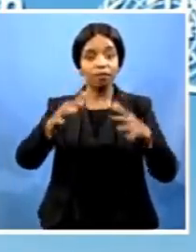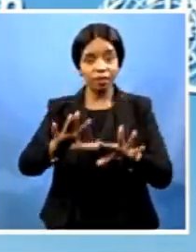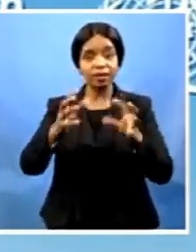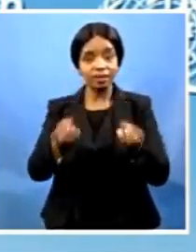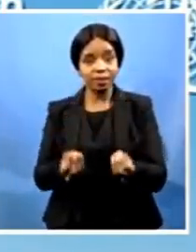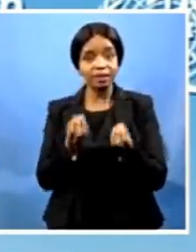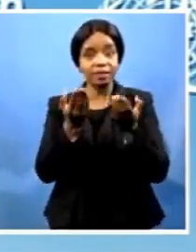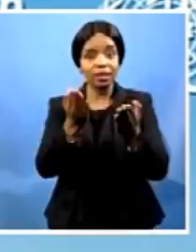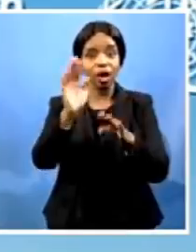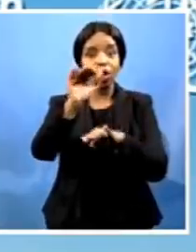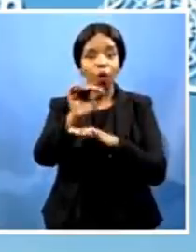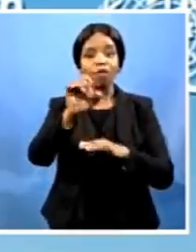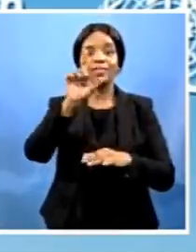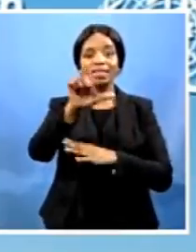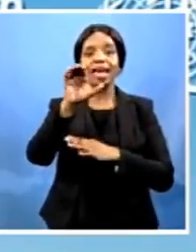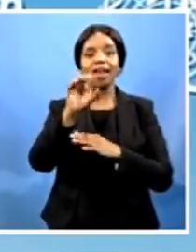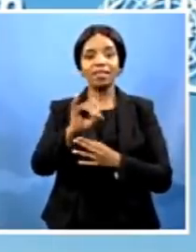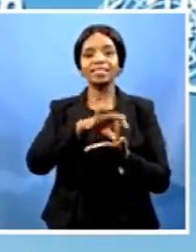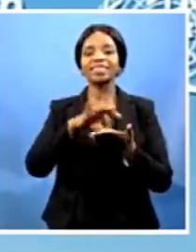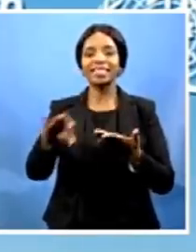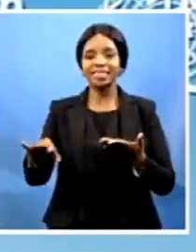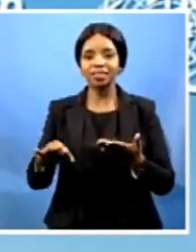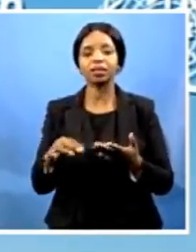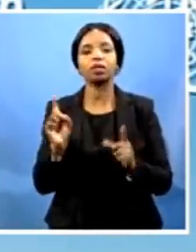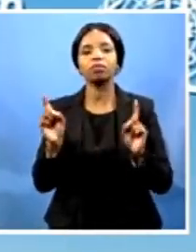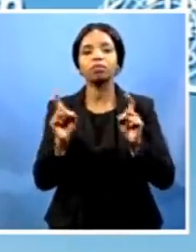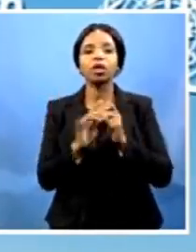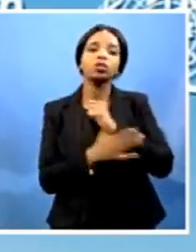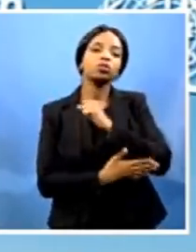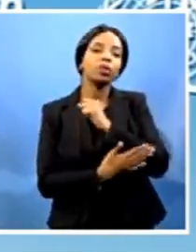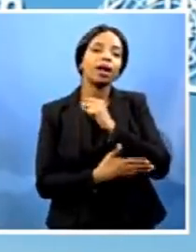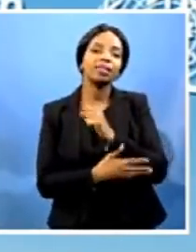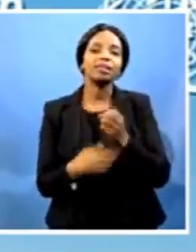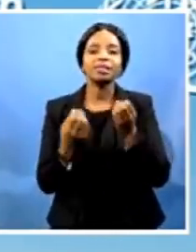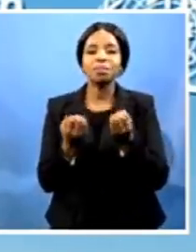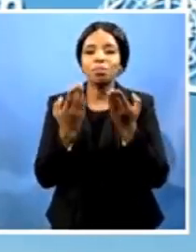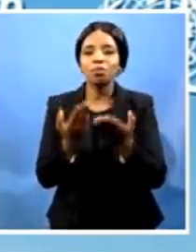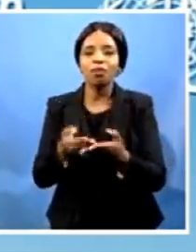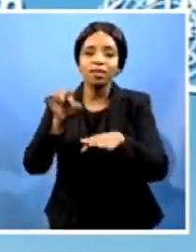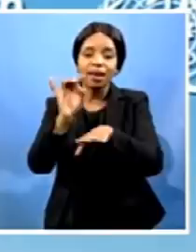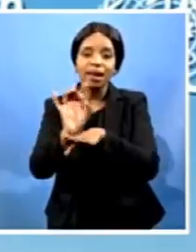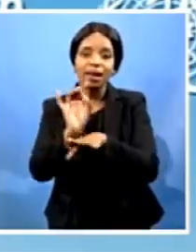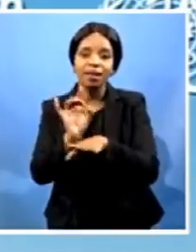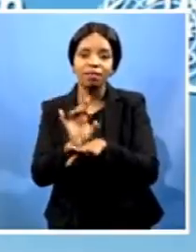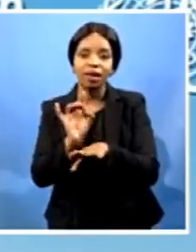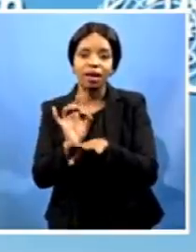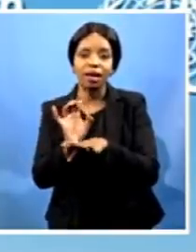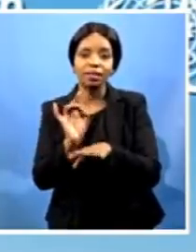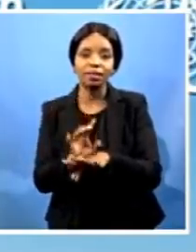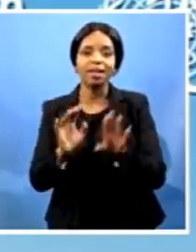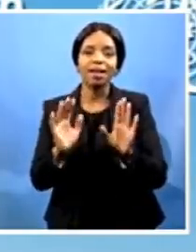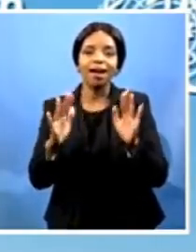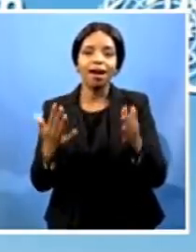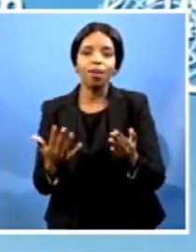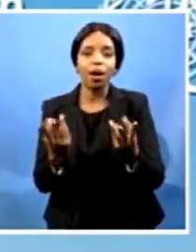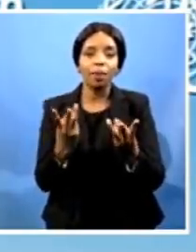to strengthen surveillance and provide advice on infection prevention, how to treat patients, risk communication,